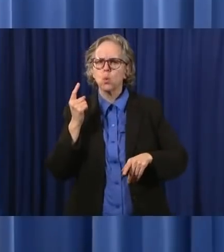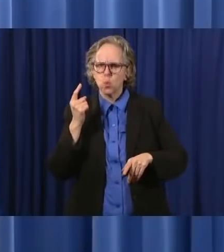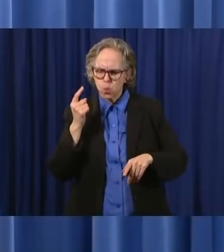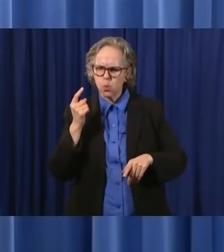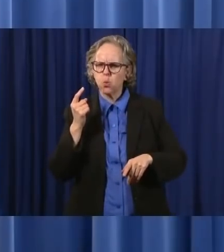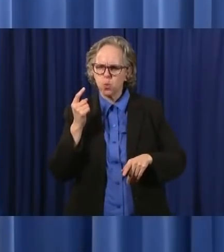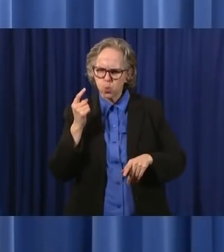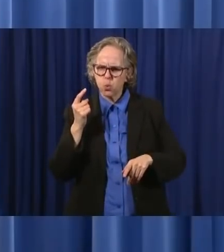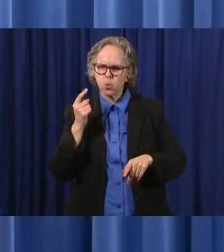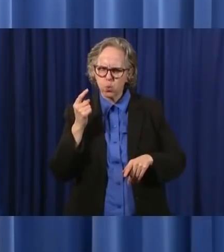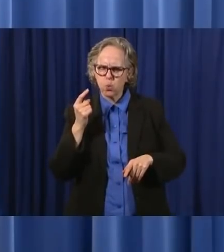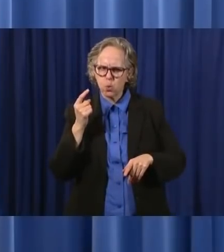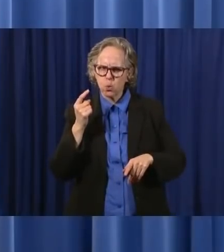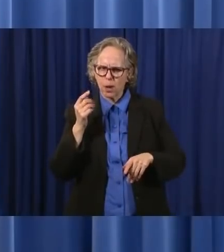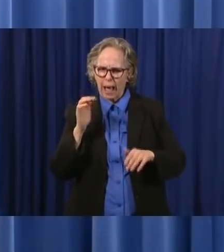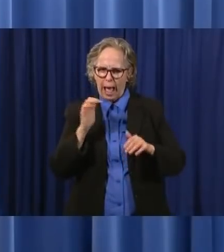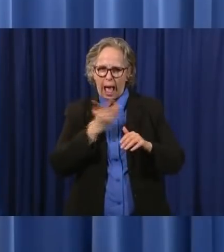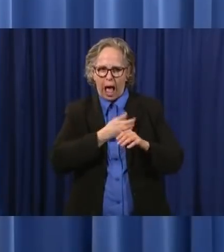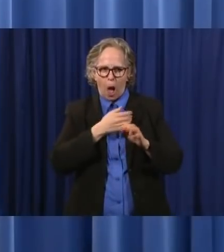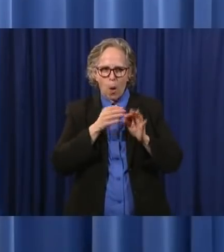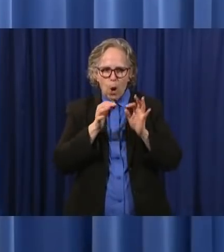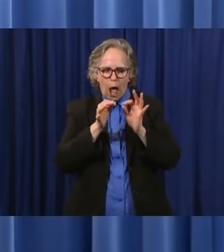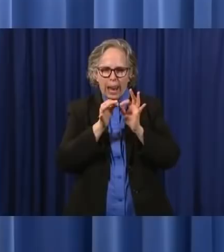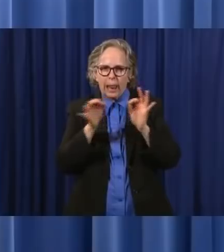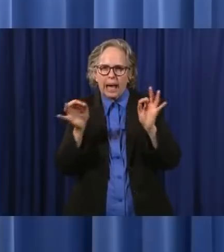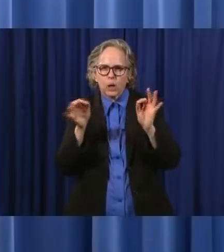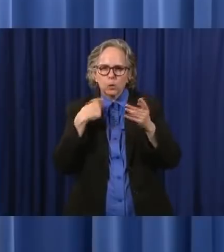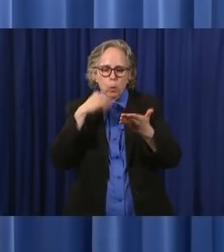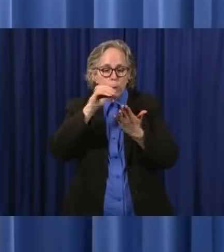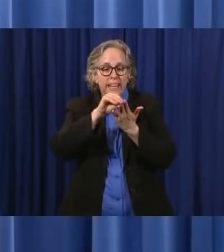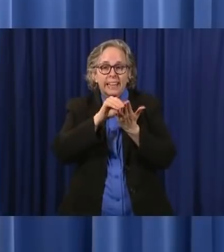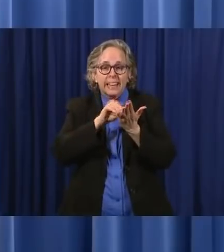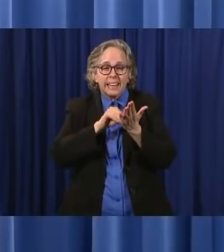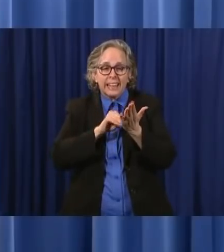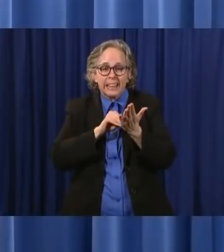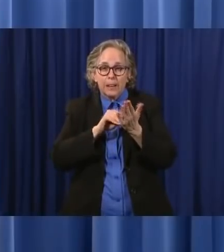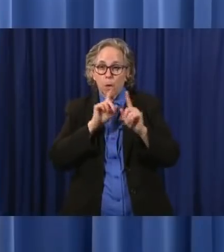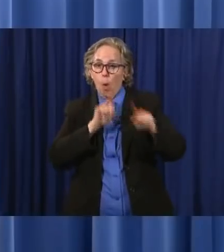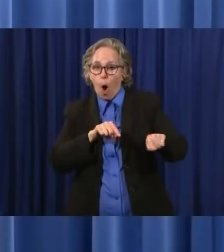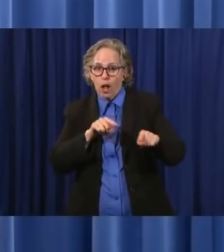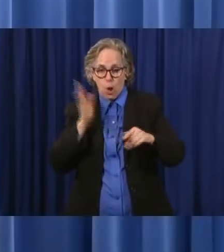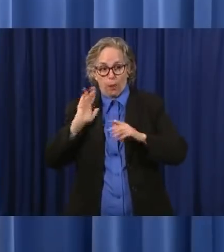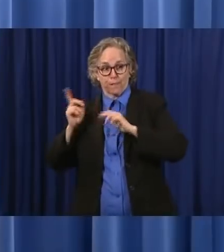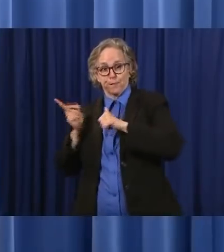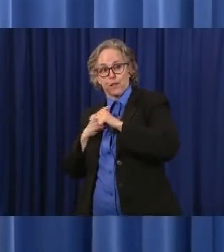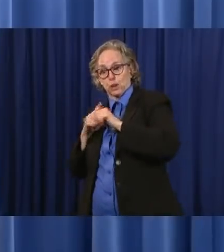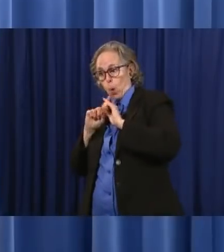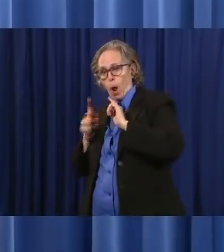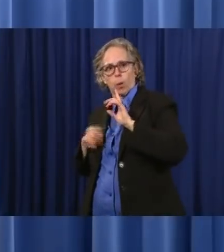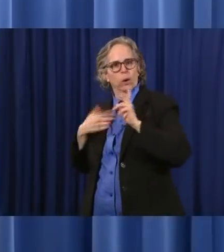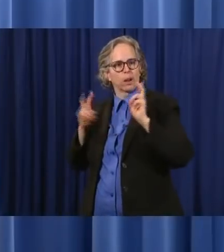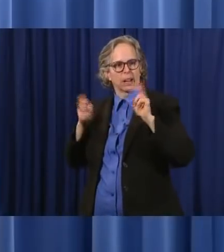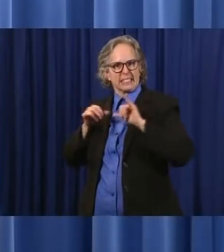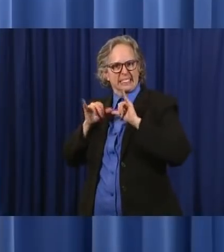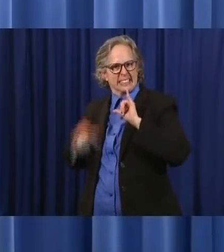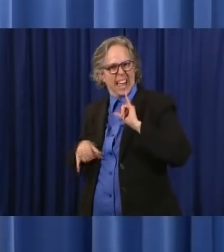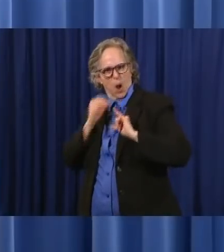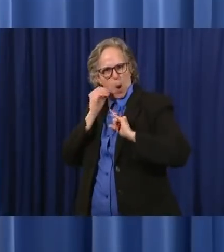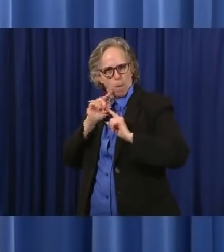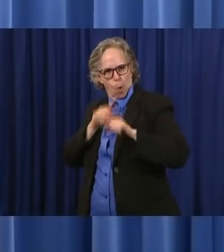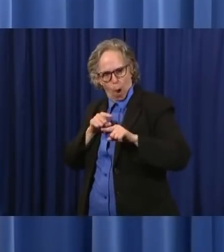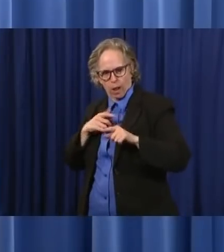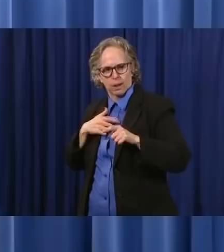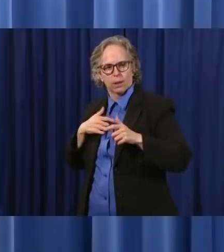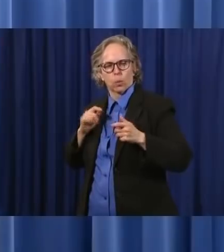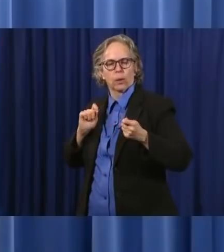the language of what was originally called a stay-at-home order. So, in fact, we're talking about that